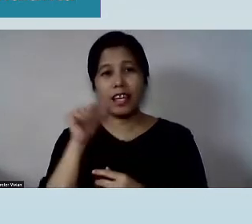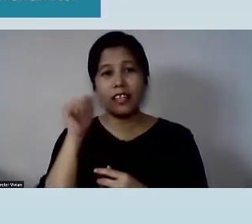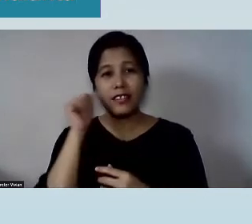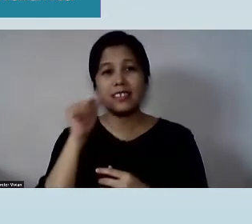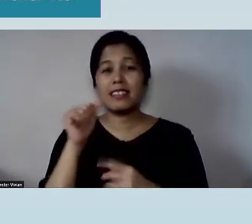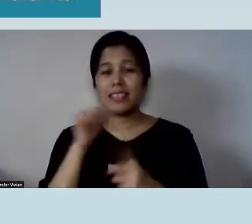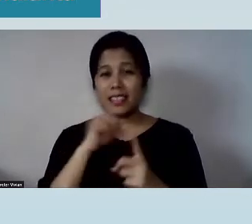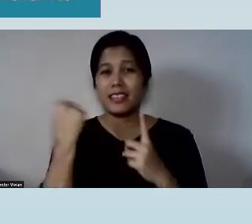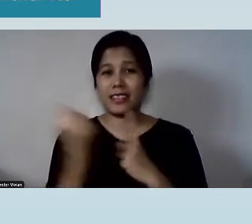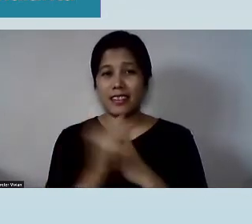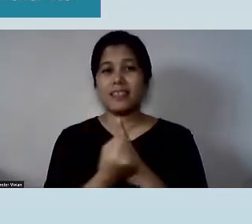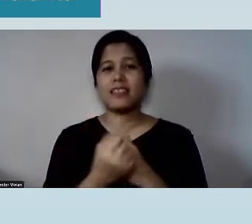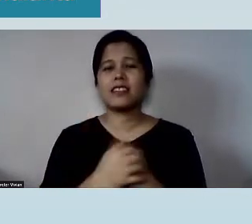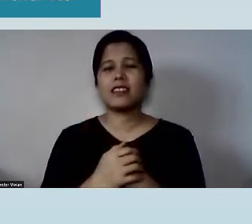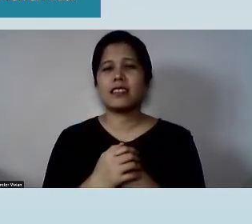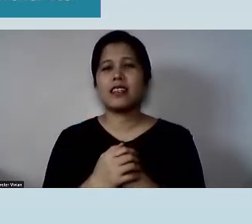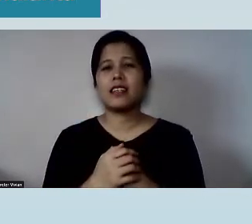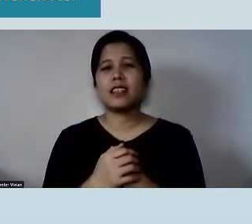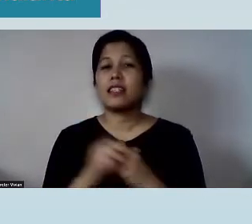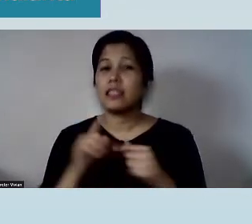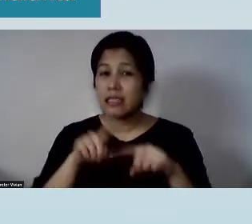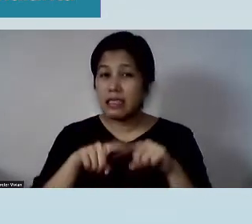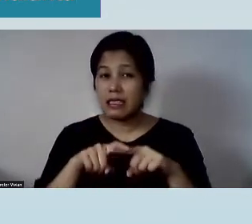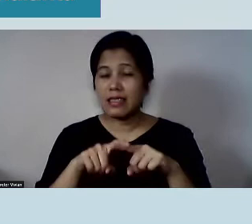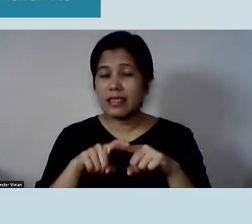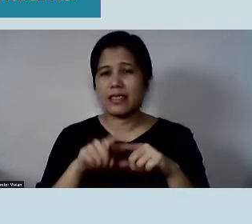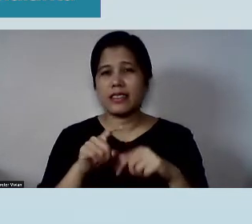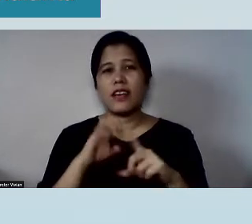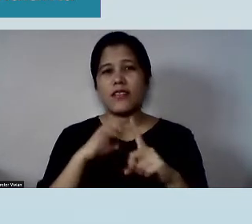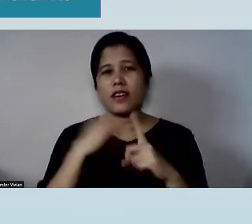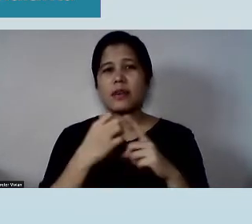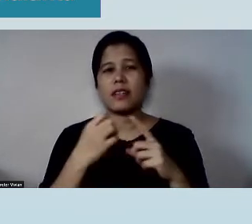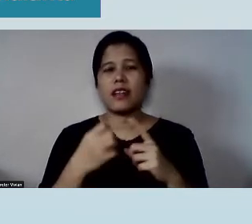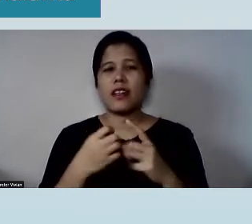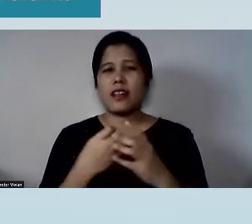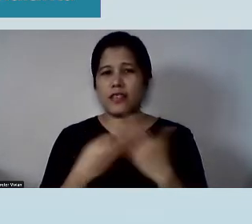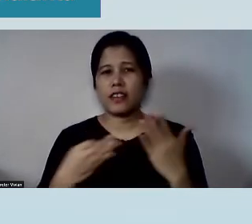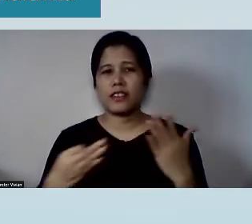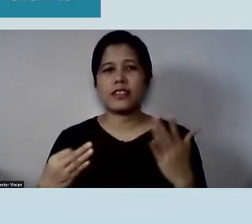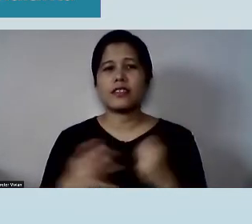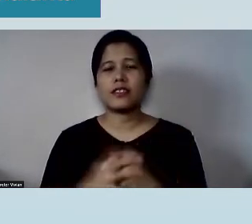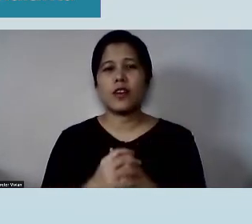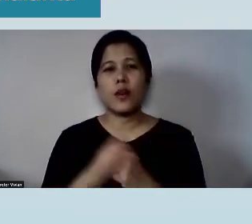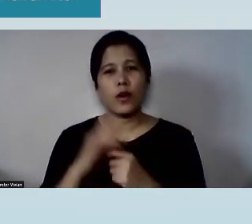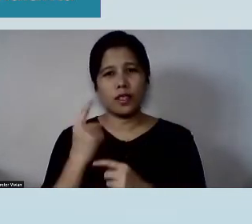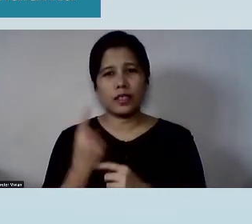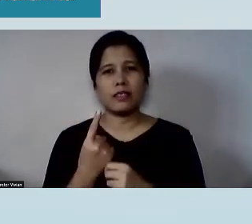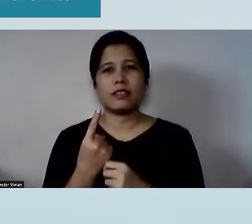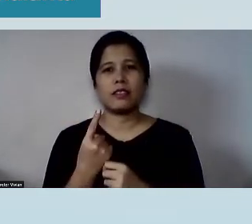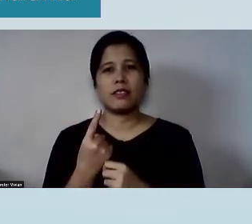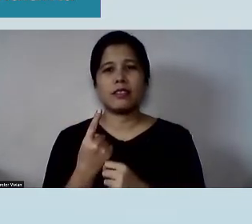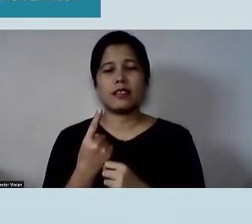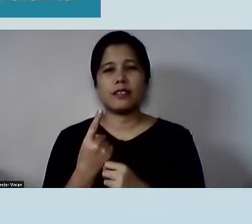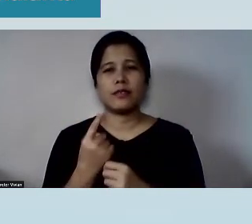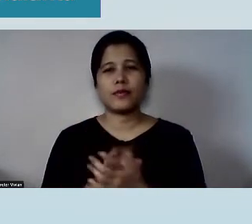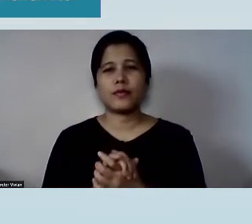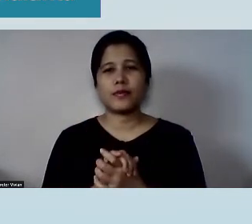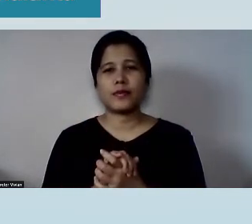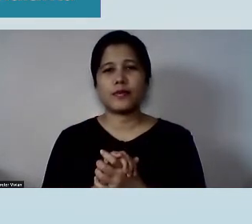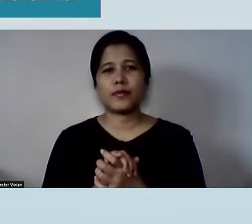can affect the severity of symptoms, these environmental factors do not seem to be the only primary cause of the disorder.